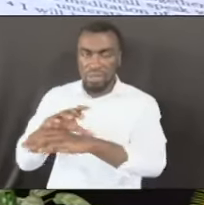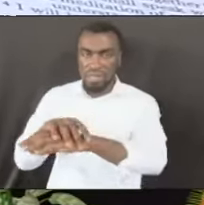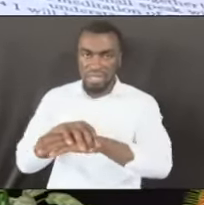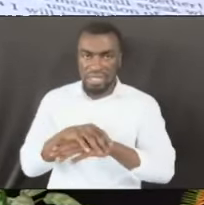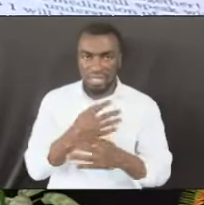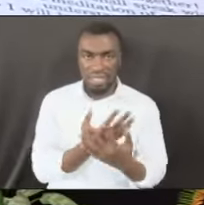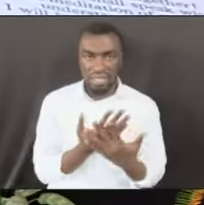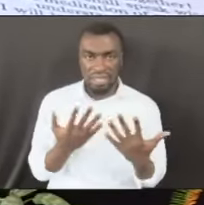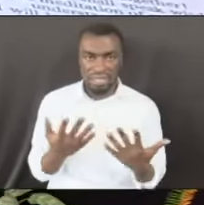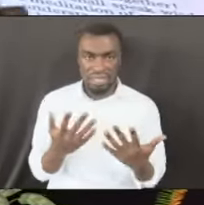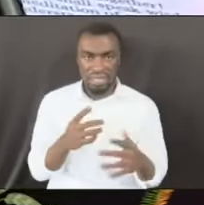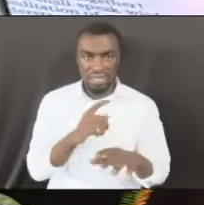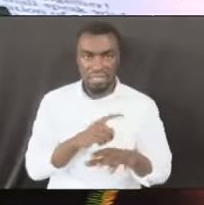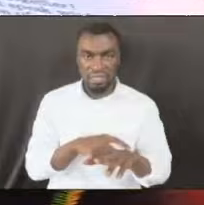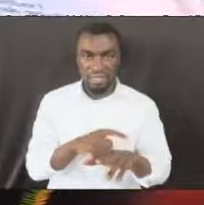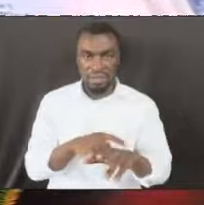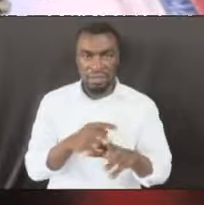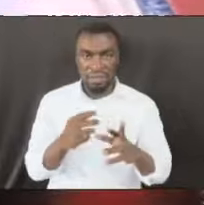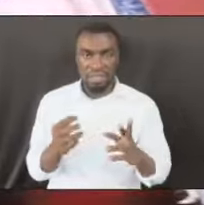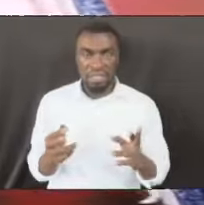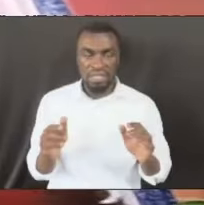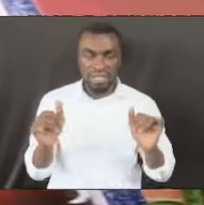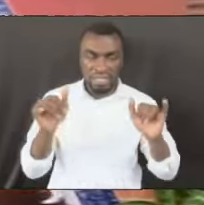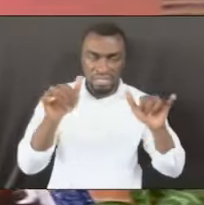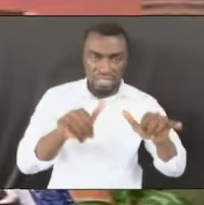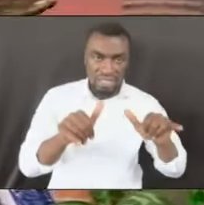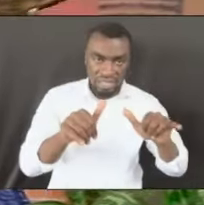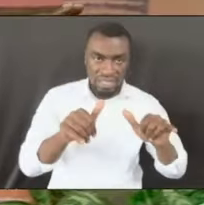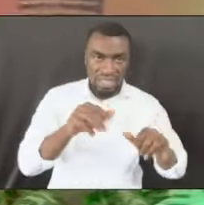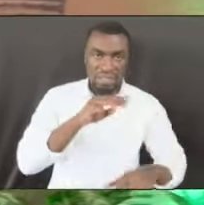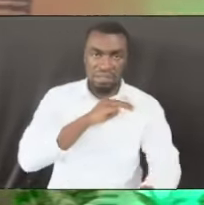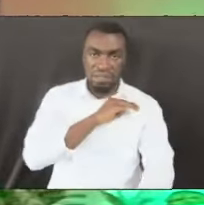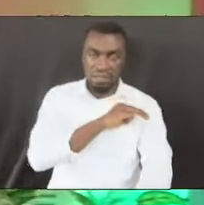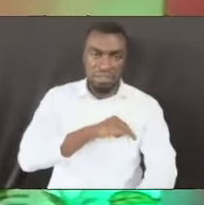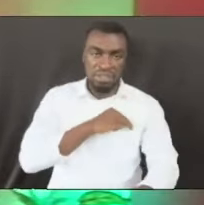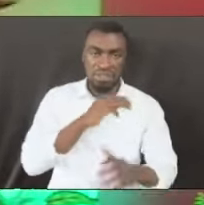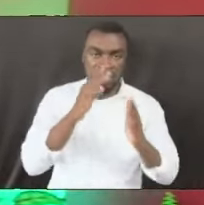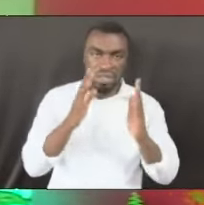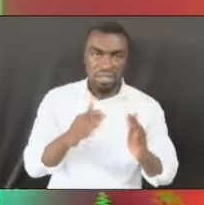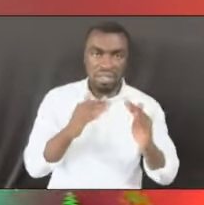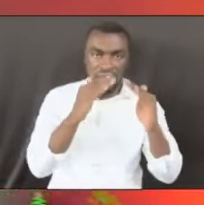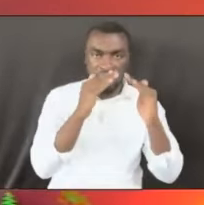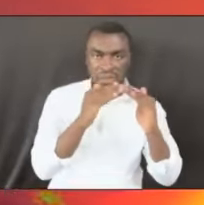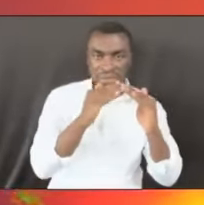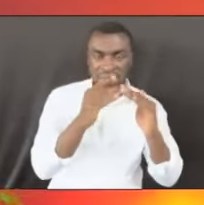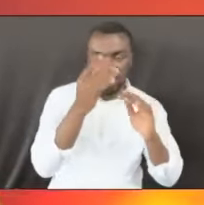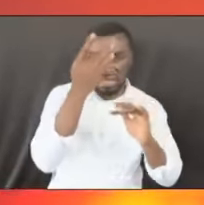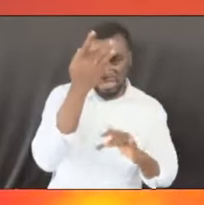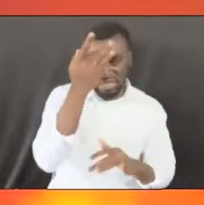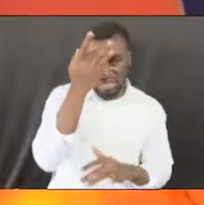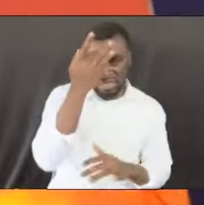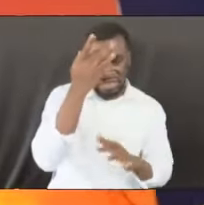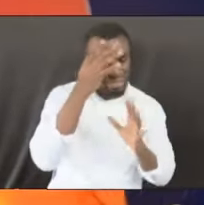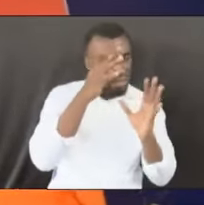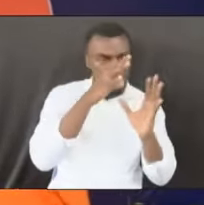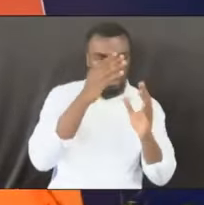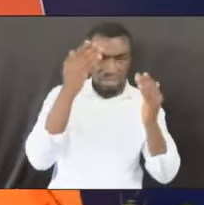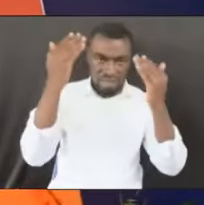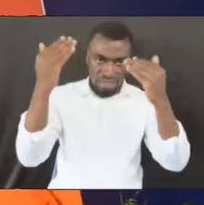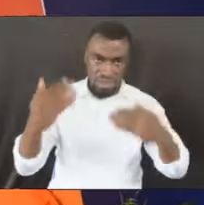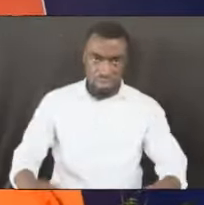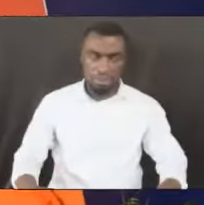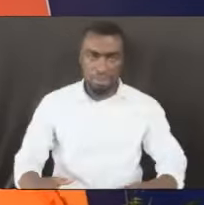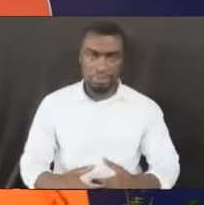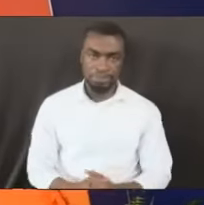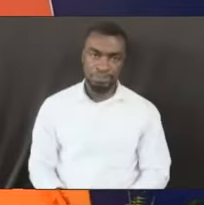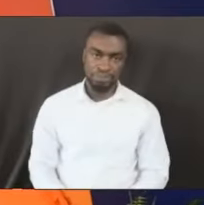the moment he settled in the missionary house, the disease vanished. The illness vanished.